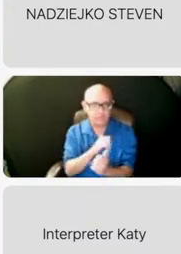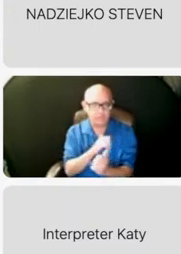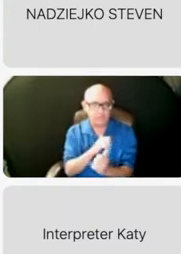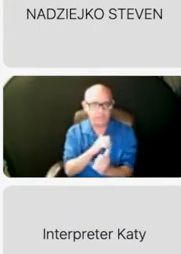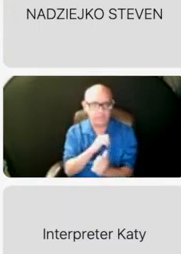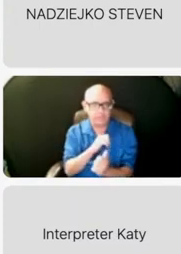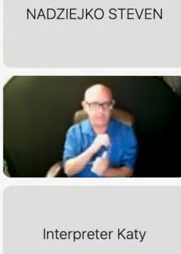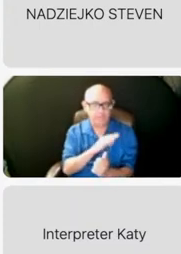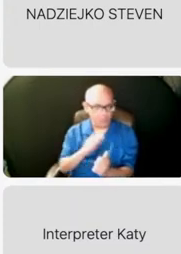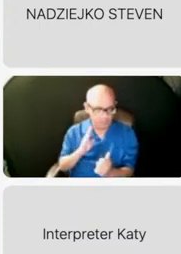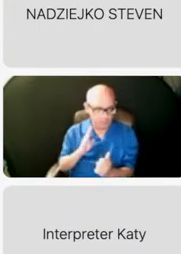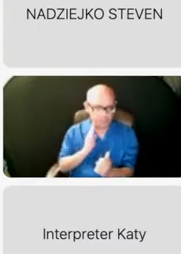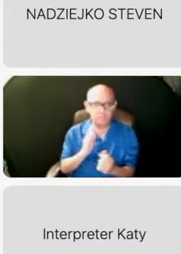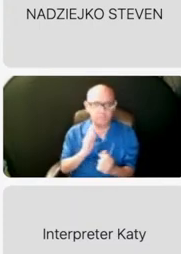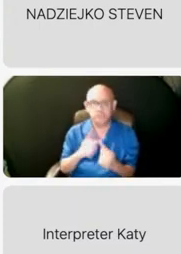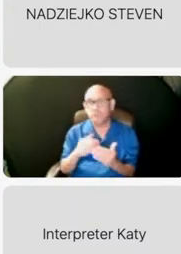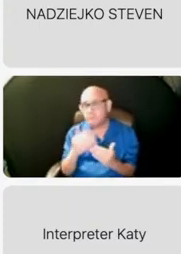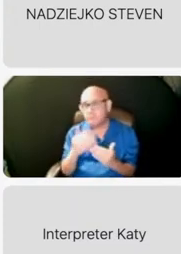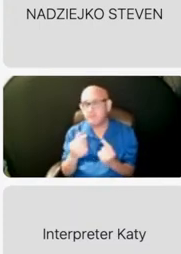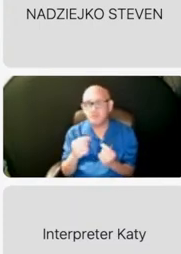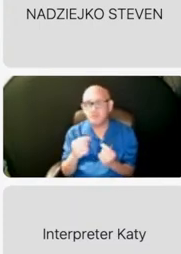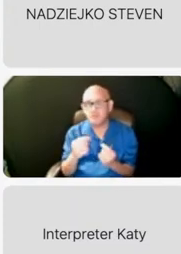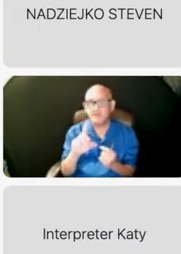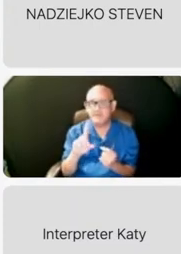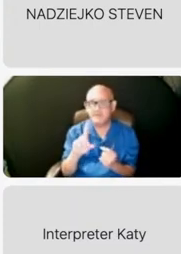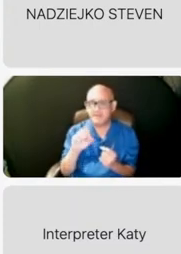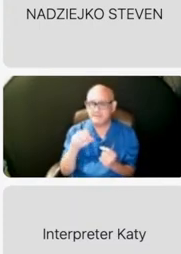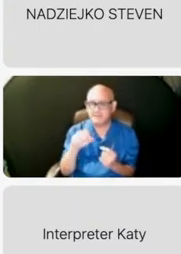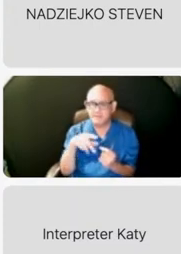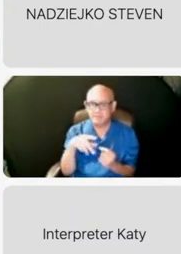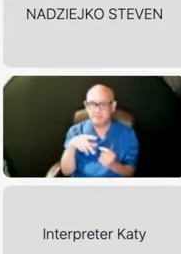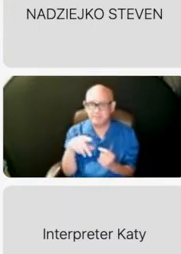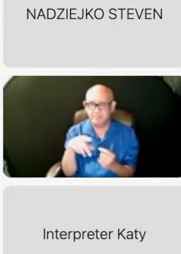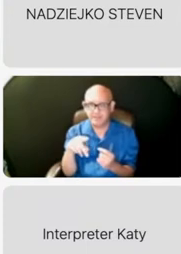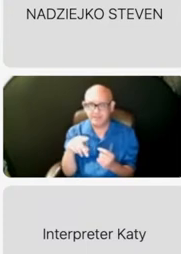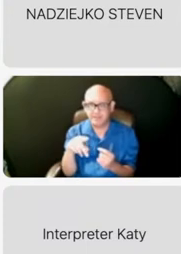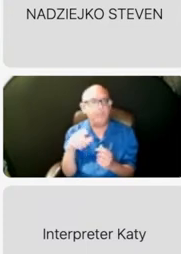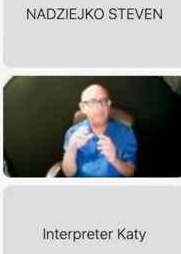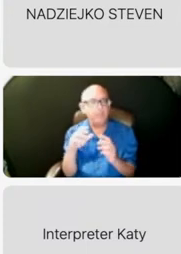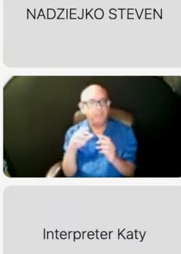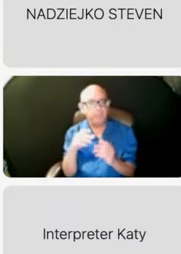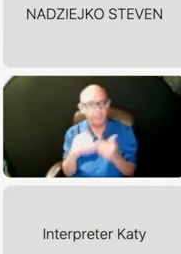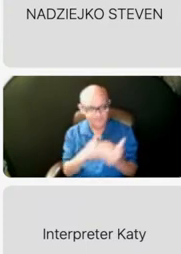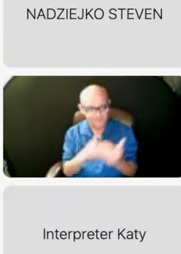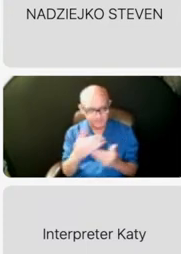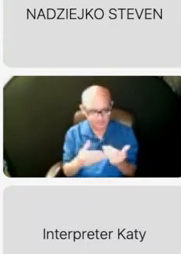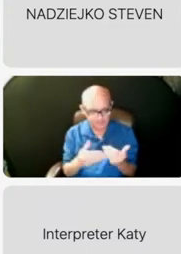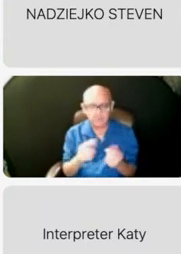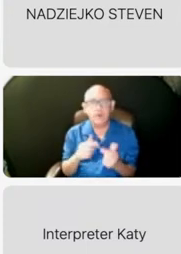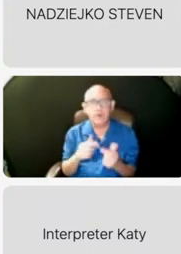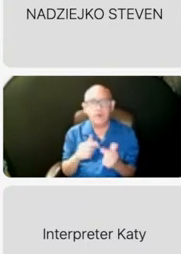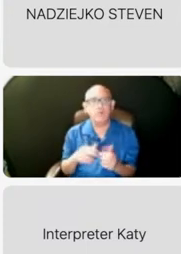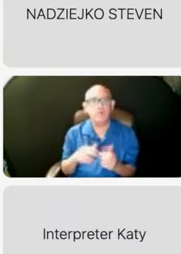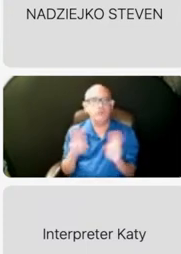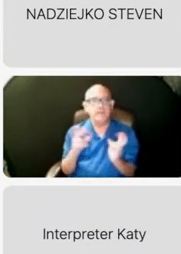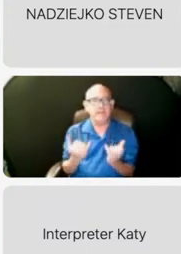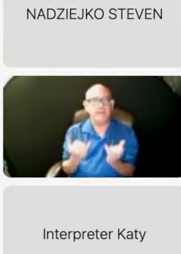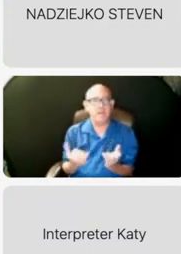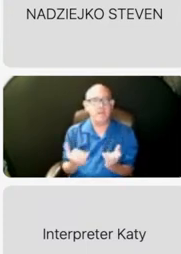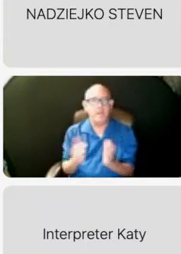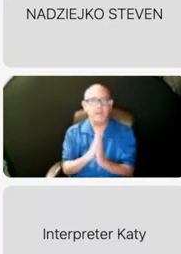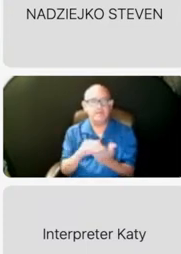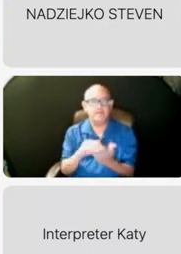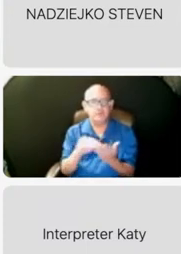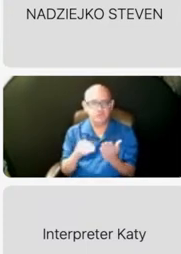steps in the dsdp process we are ready to uh ask the board to have the special board range